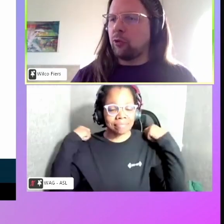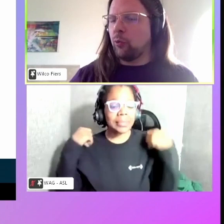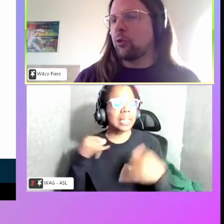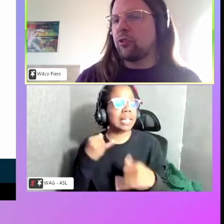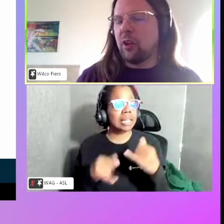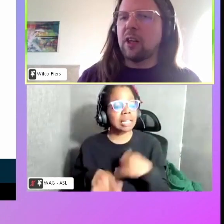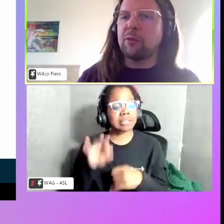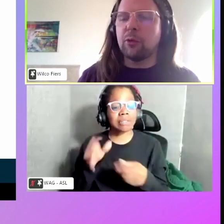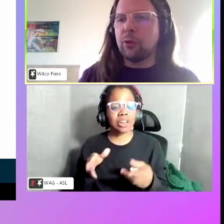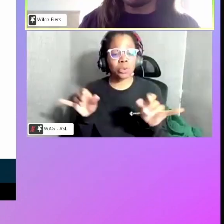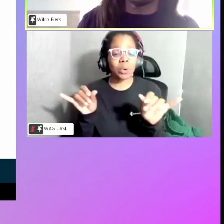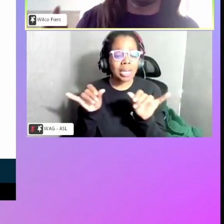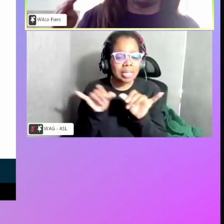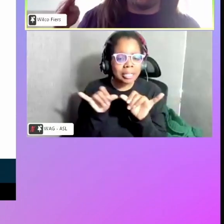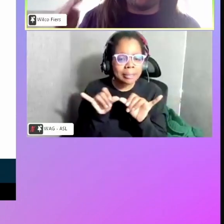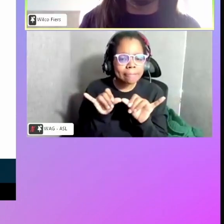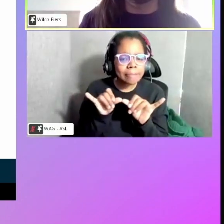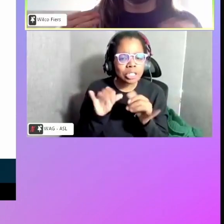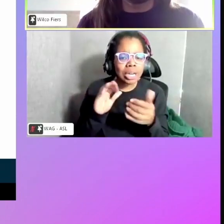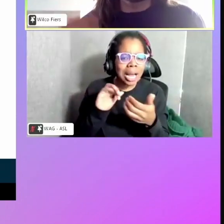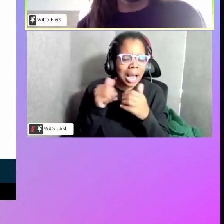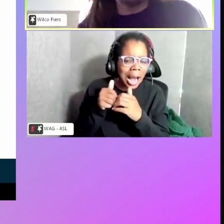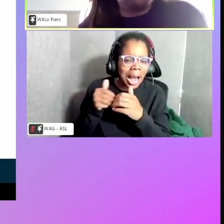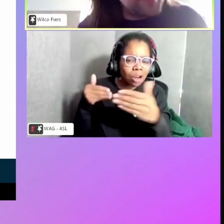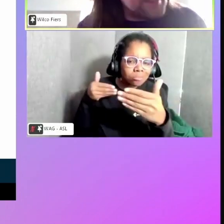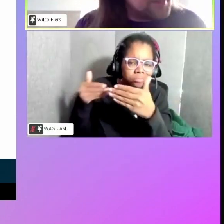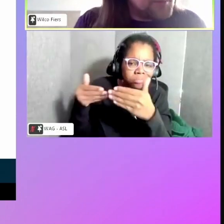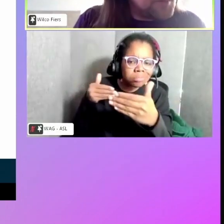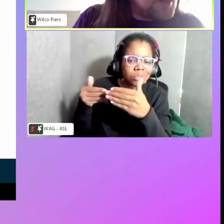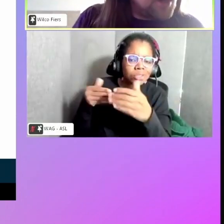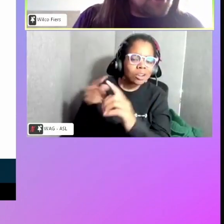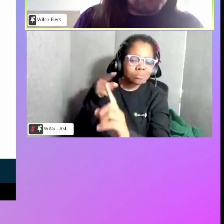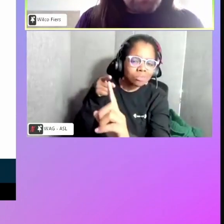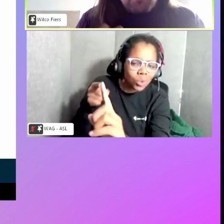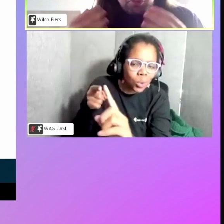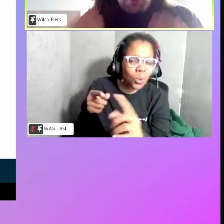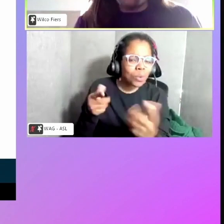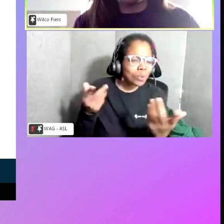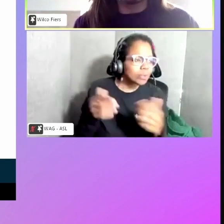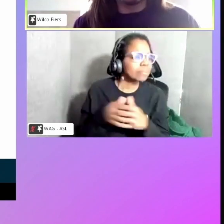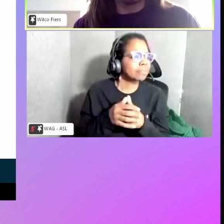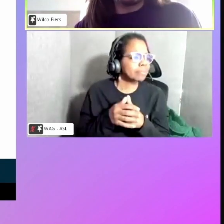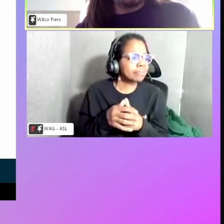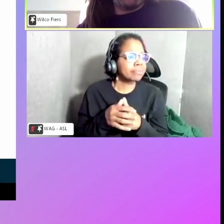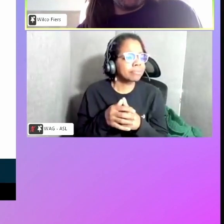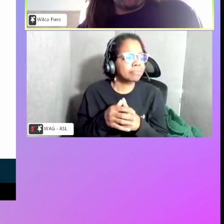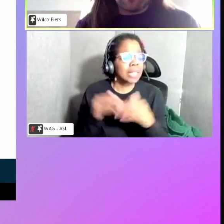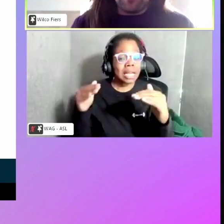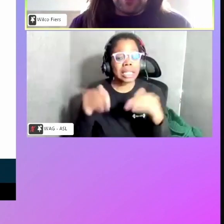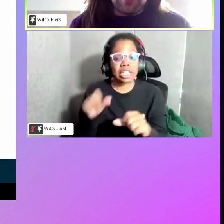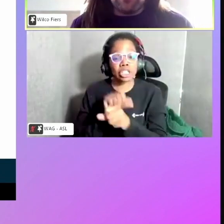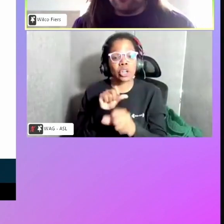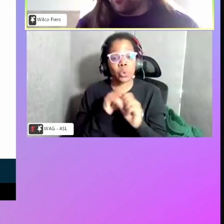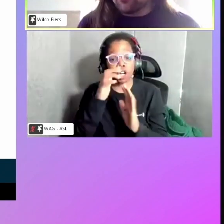far towards a level an organization may be or a website may be. The next working draft, which is